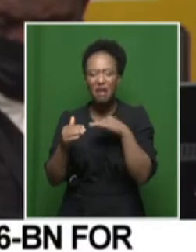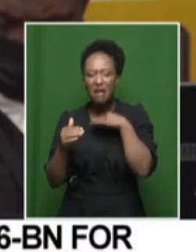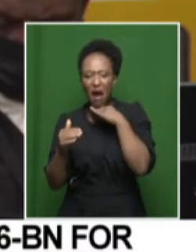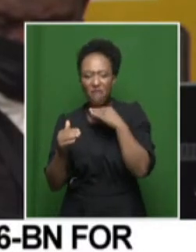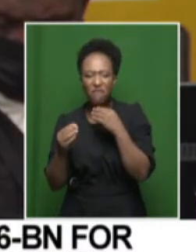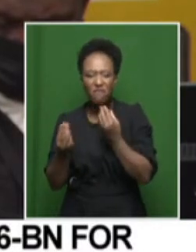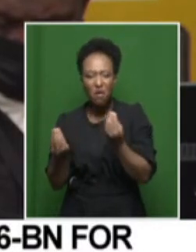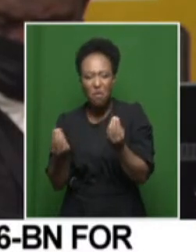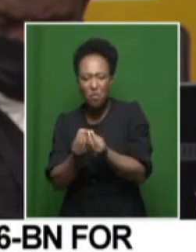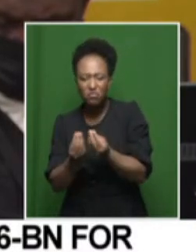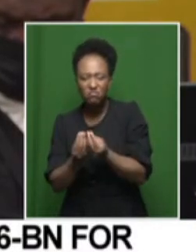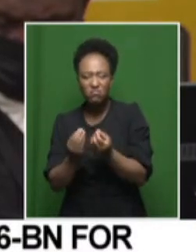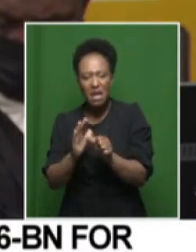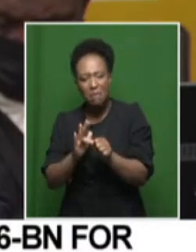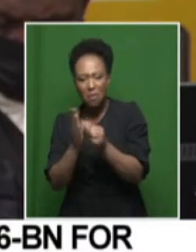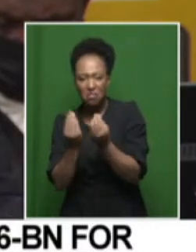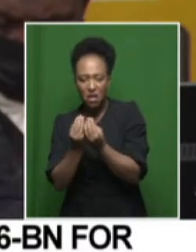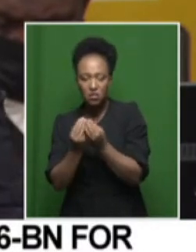and services.